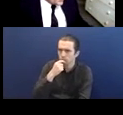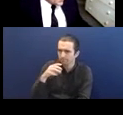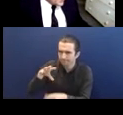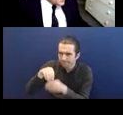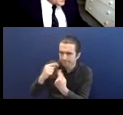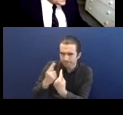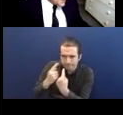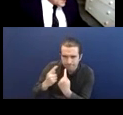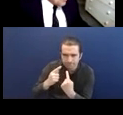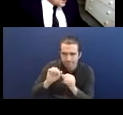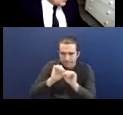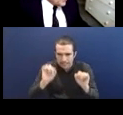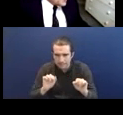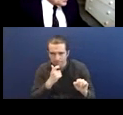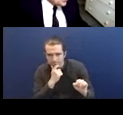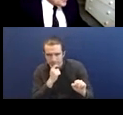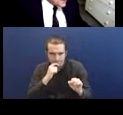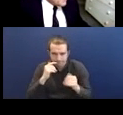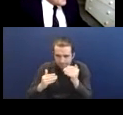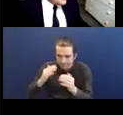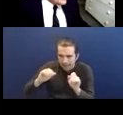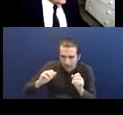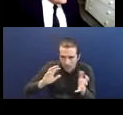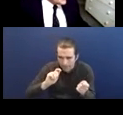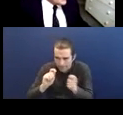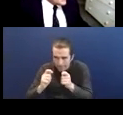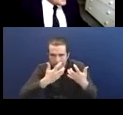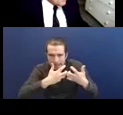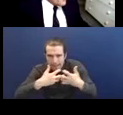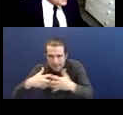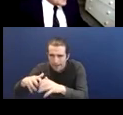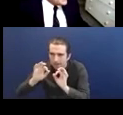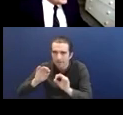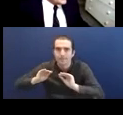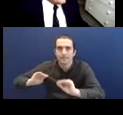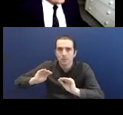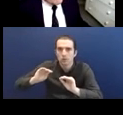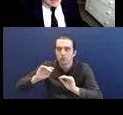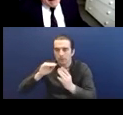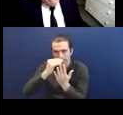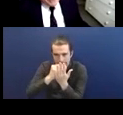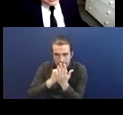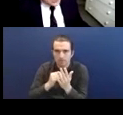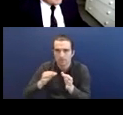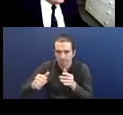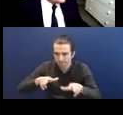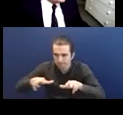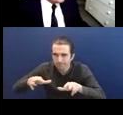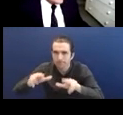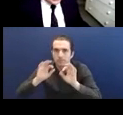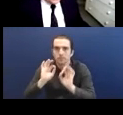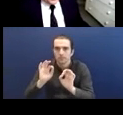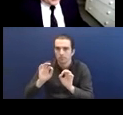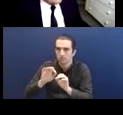all very clear. Now let's see how well you have understood that, because here's our first activity. I'm going to read out 5